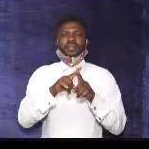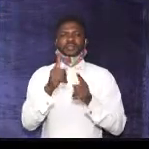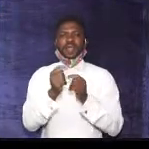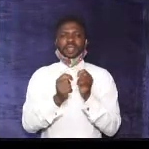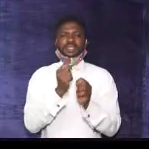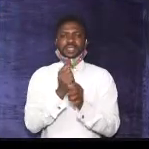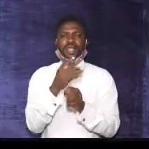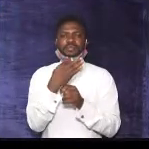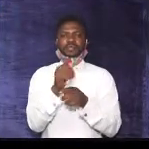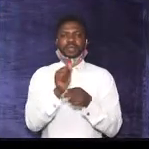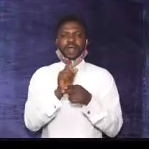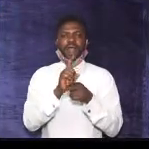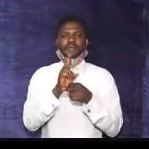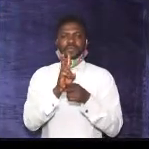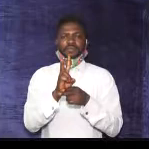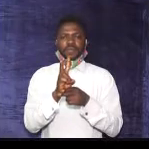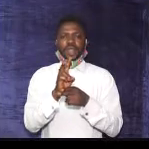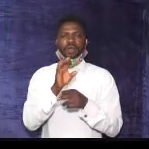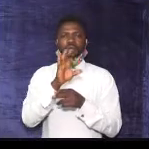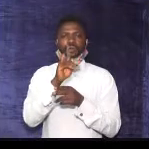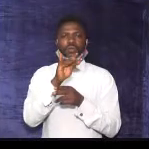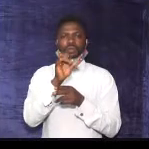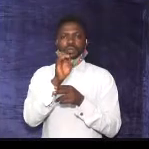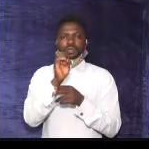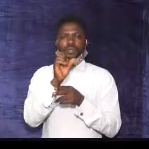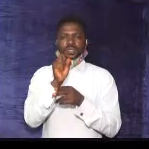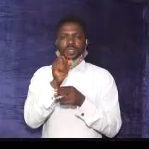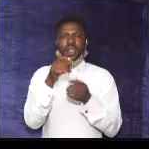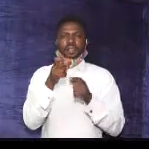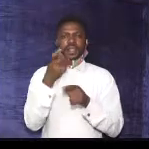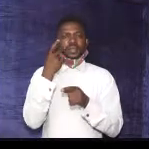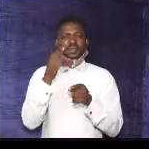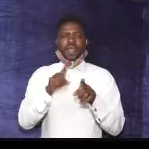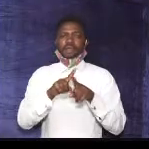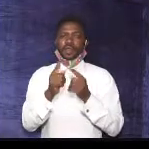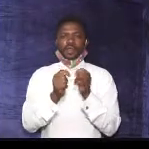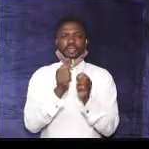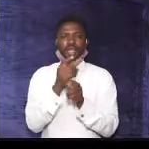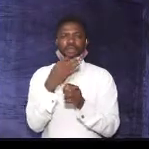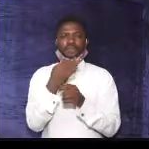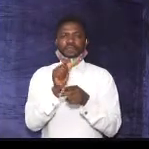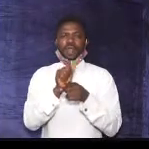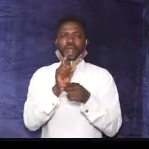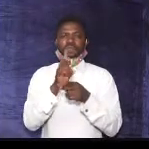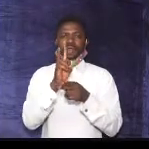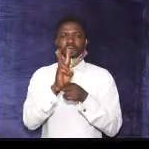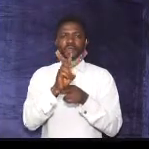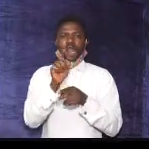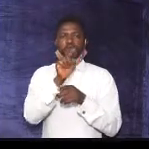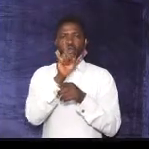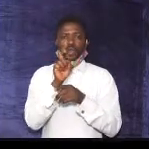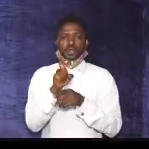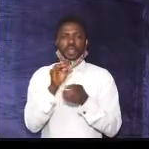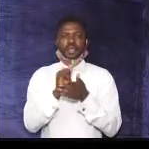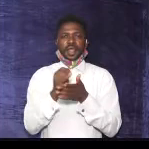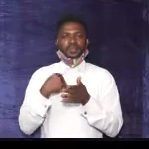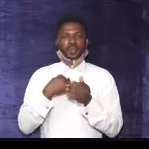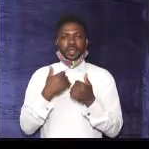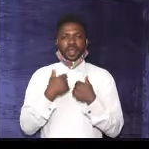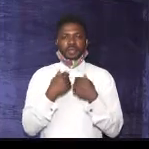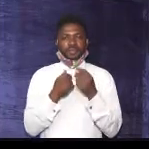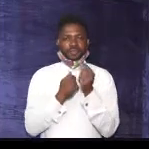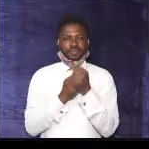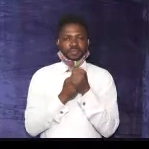There are different types of adverbial clauses. Let's look at the various types of adverbial clauses that we have.